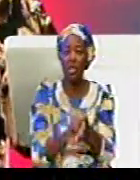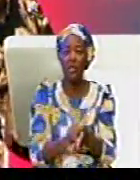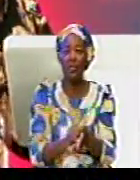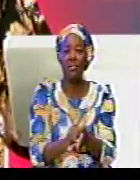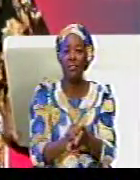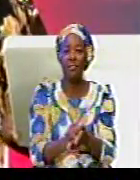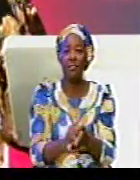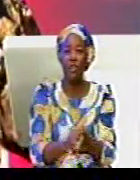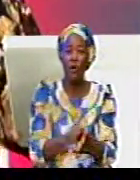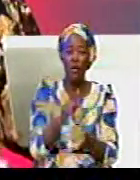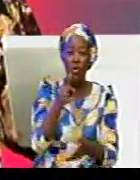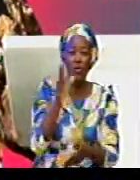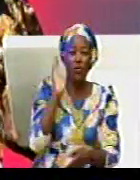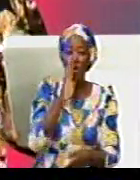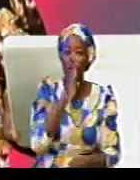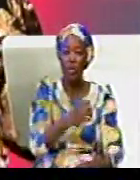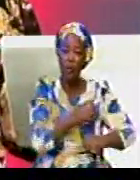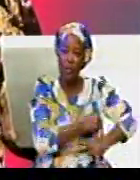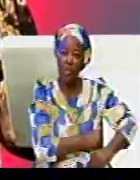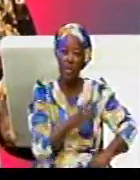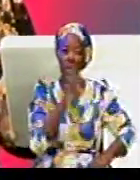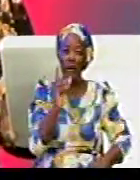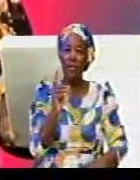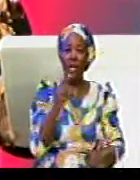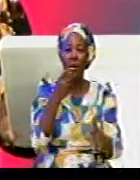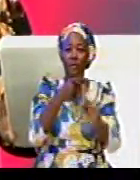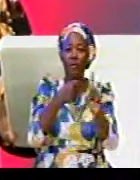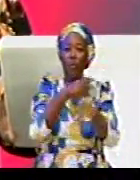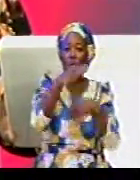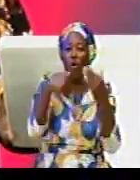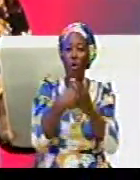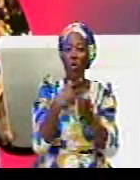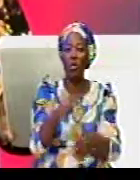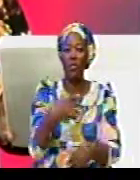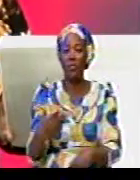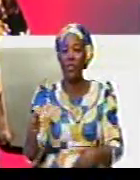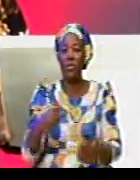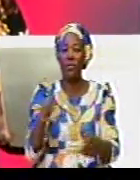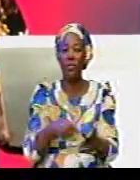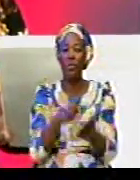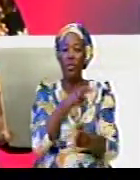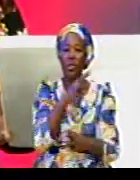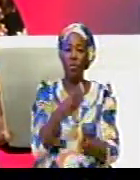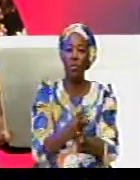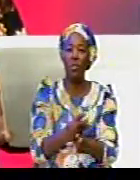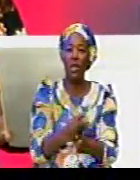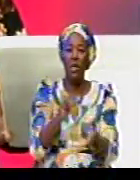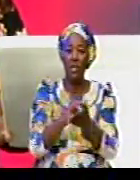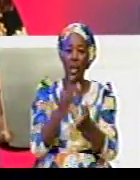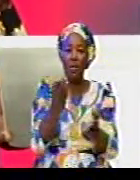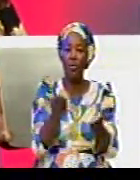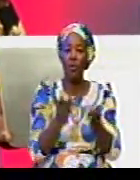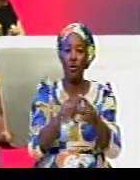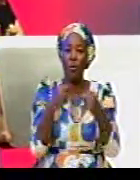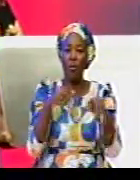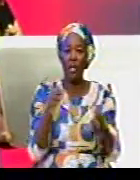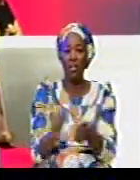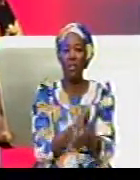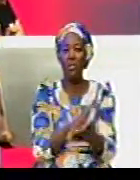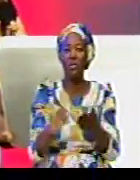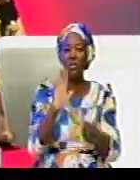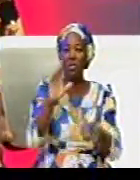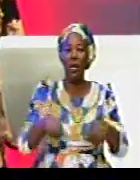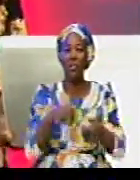dirty things of the world. And as you do that, you'll be preserved from all the things of